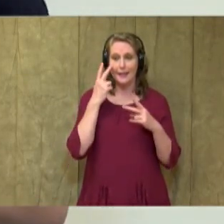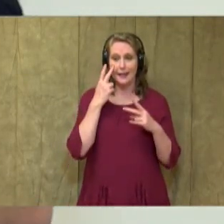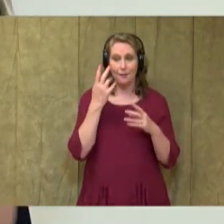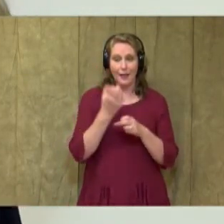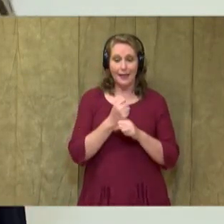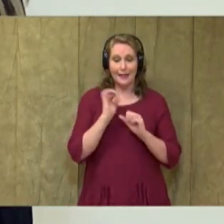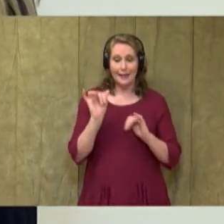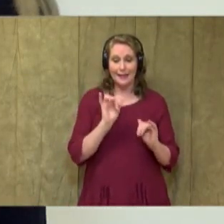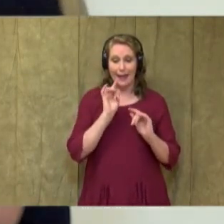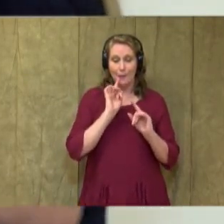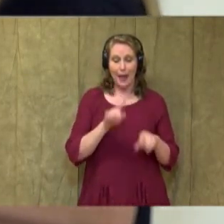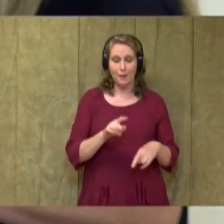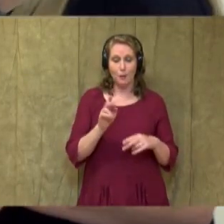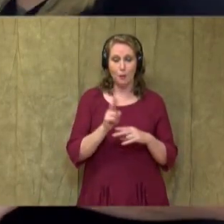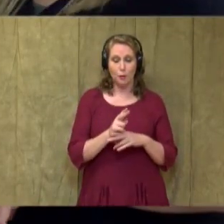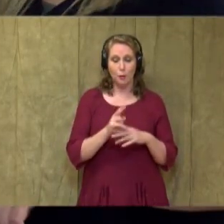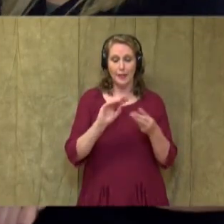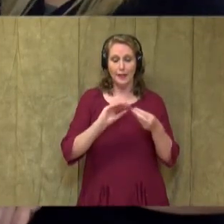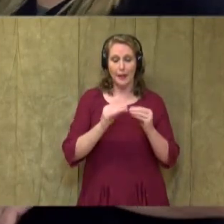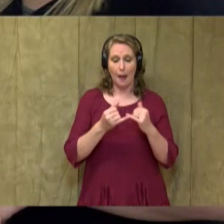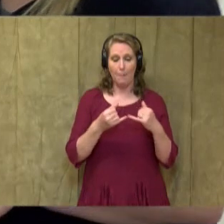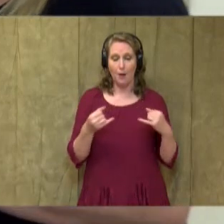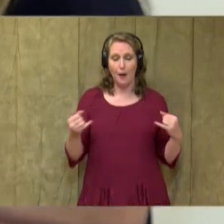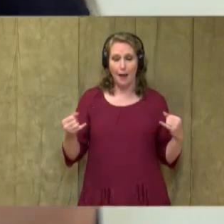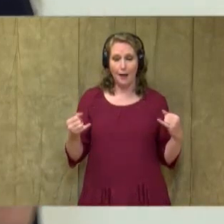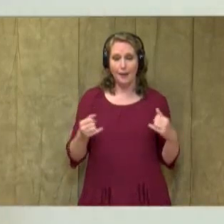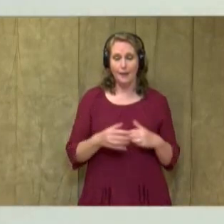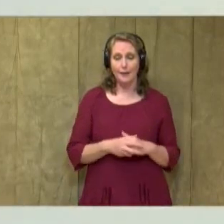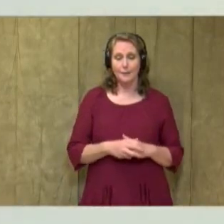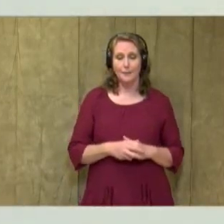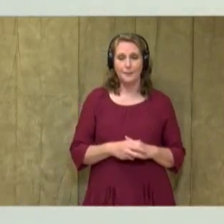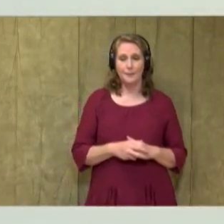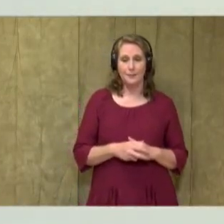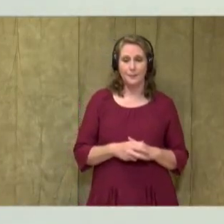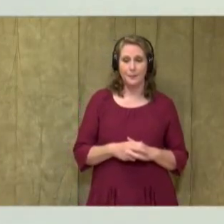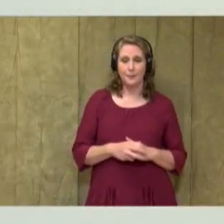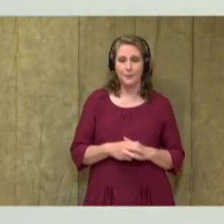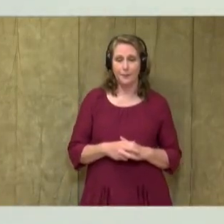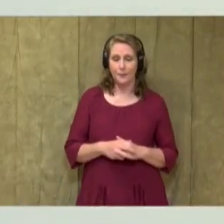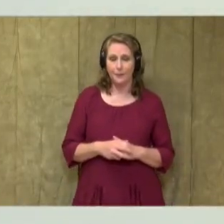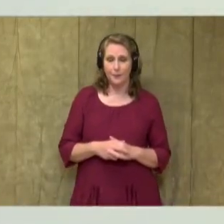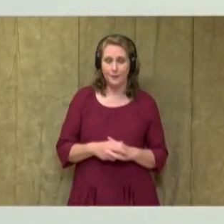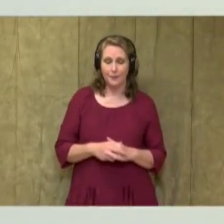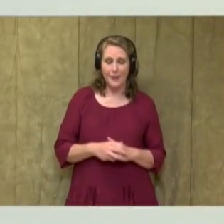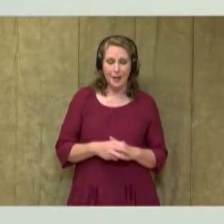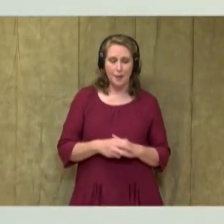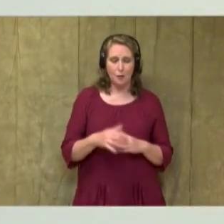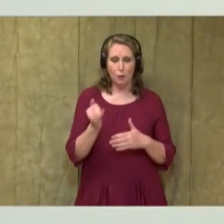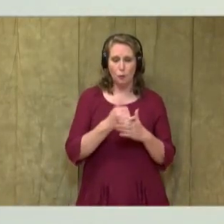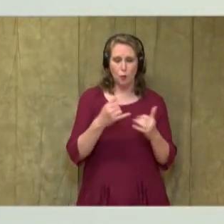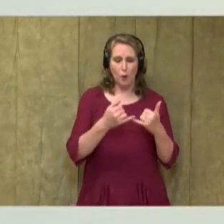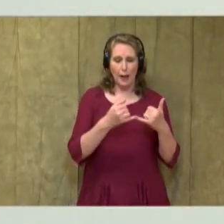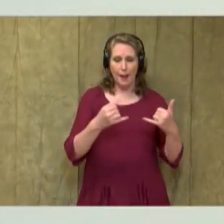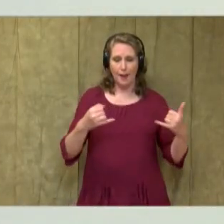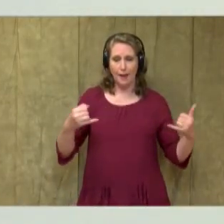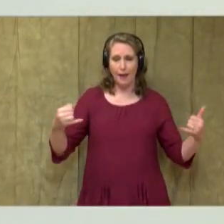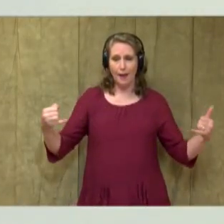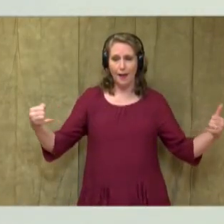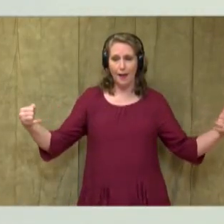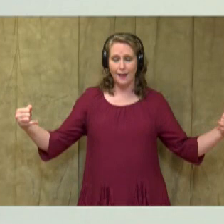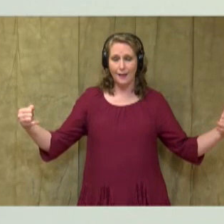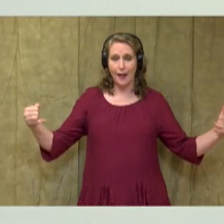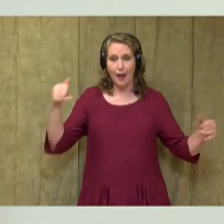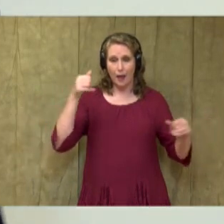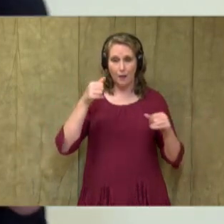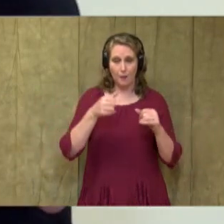get the same answer using the open number line strategy. All right, so we draw a big open number line.